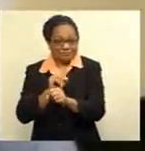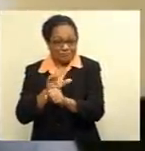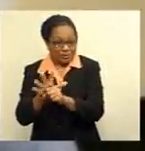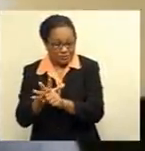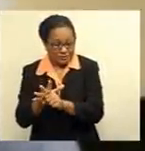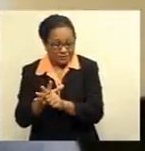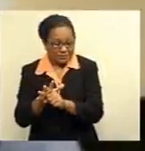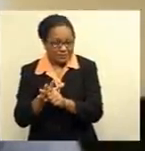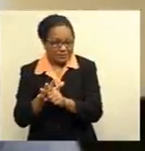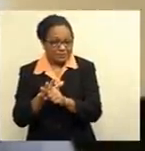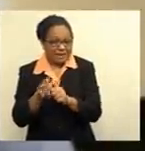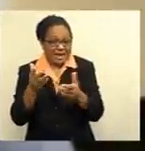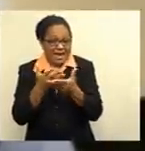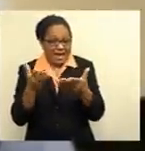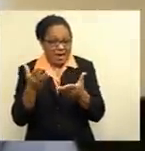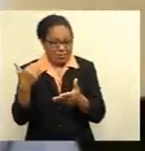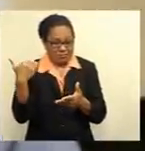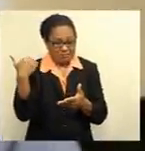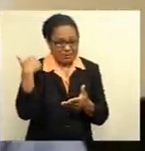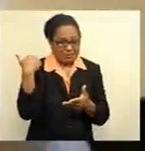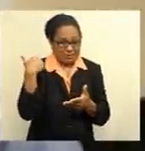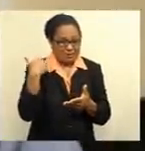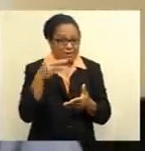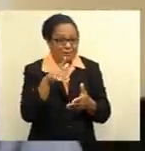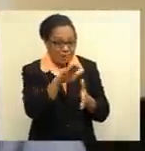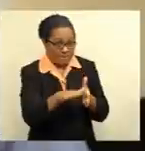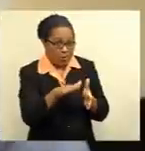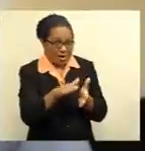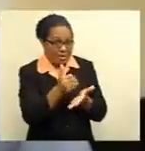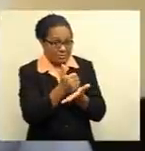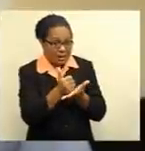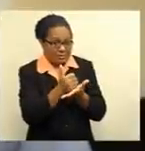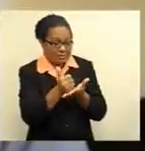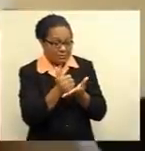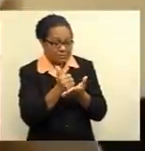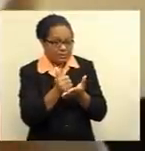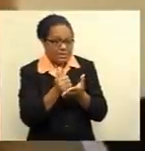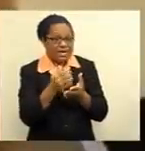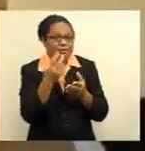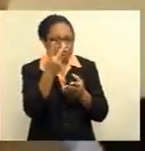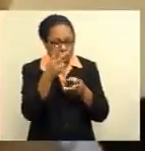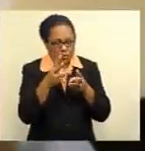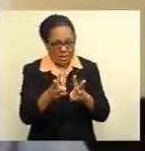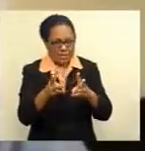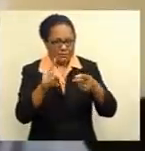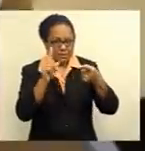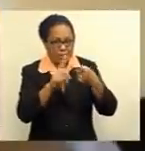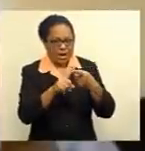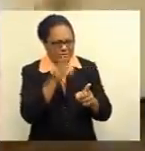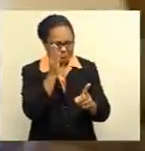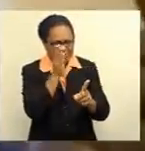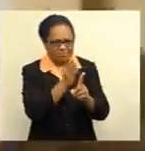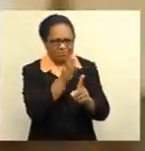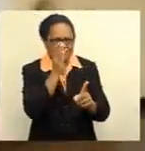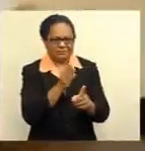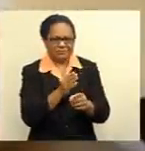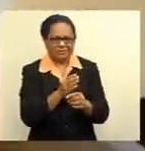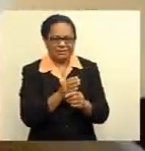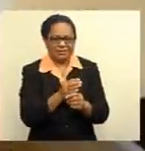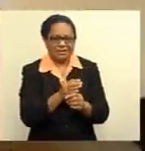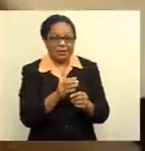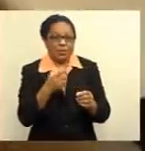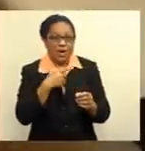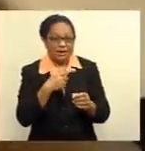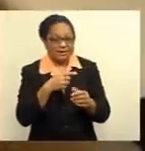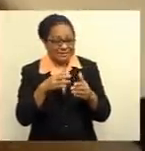of COVID-19 on poverty numbers maybe in two ways. One is a direct impact because now there's